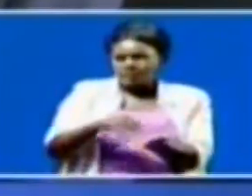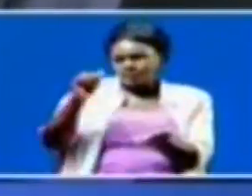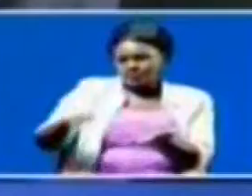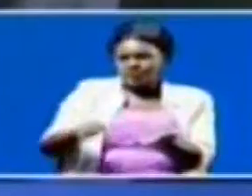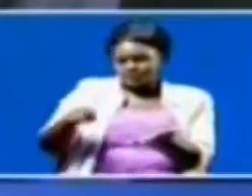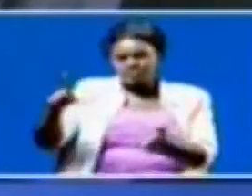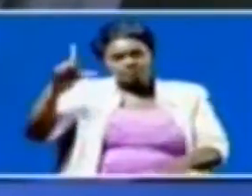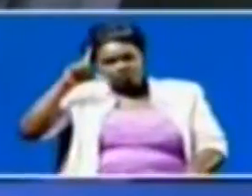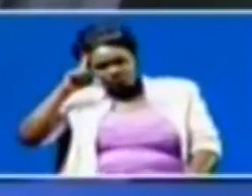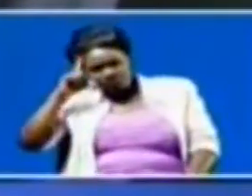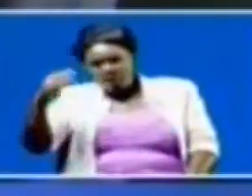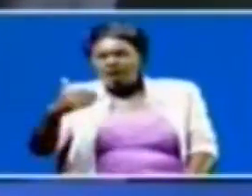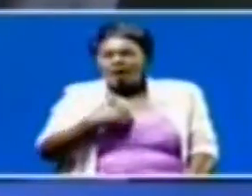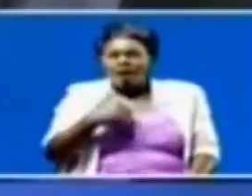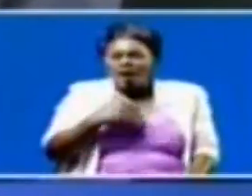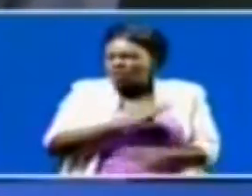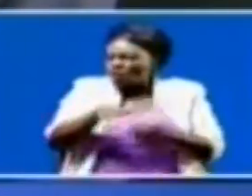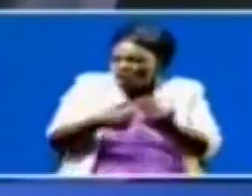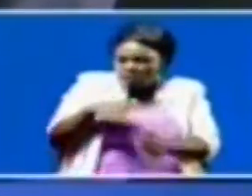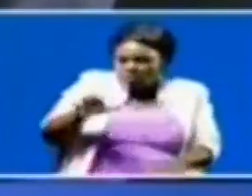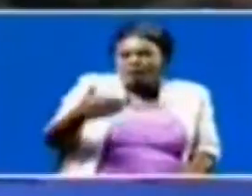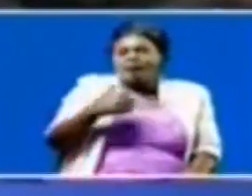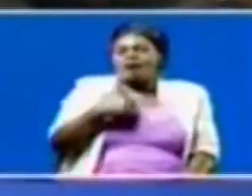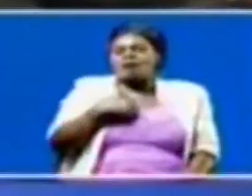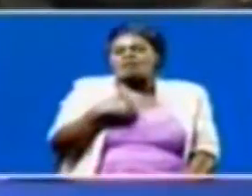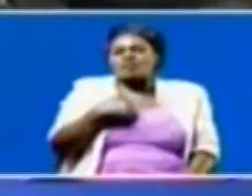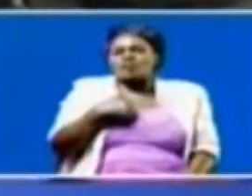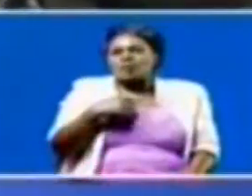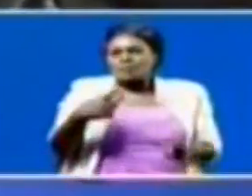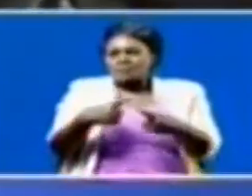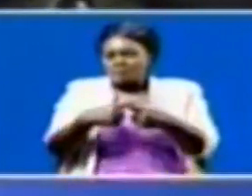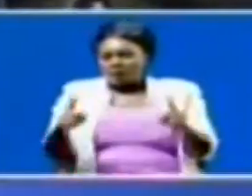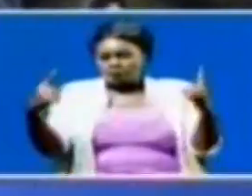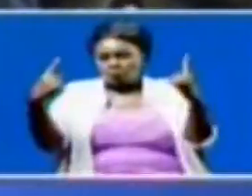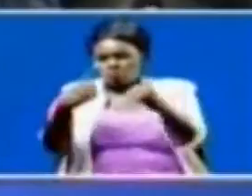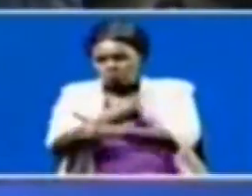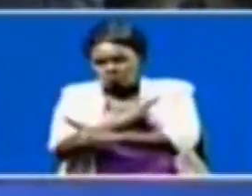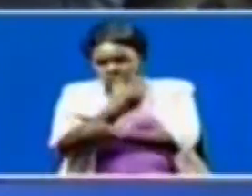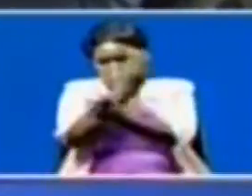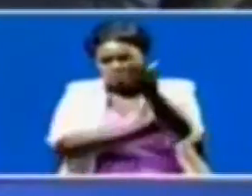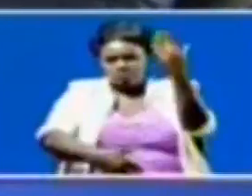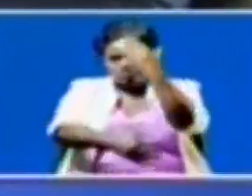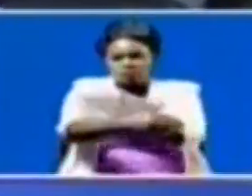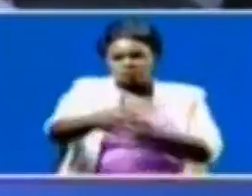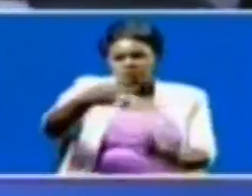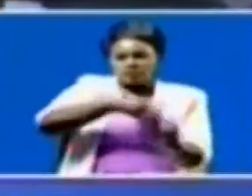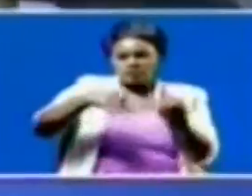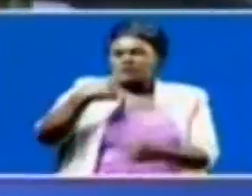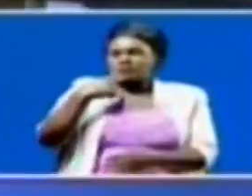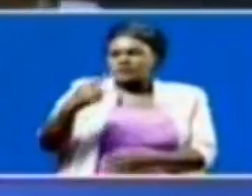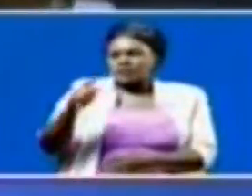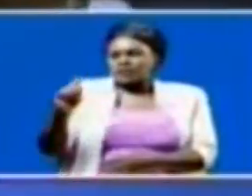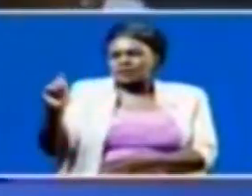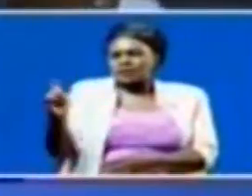the accommodation, everything they needed was catered for. This, however, is in contradiction of what the Amputee Federation told KTN Scoreline